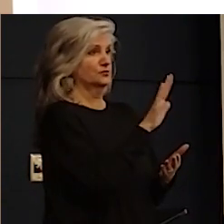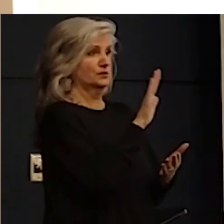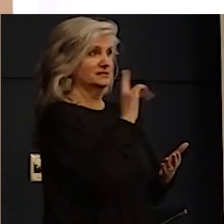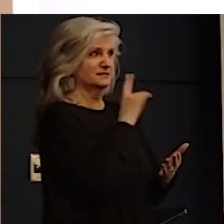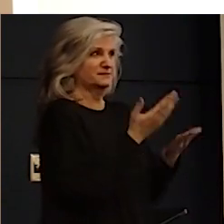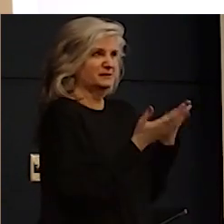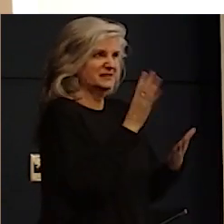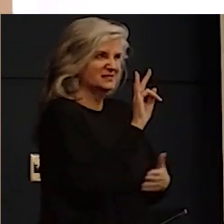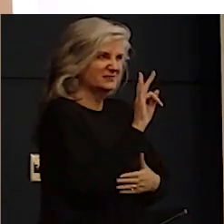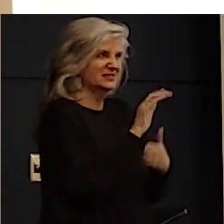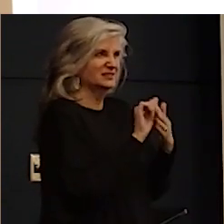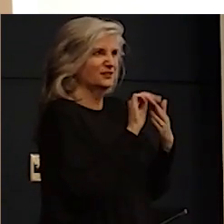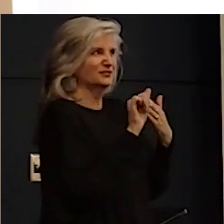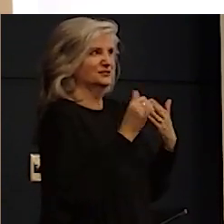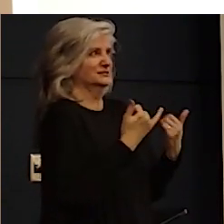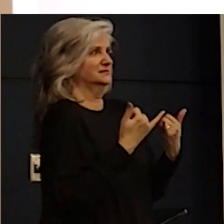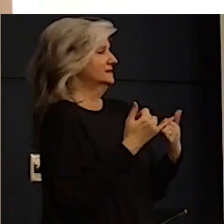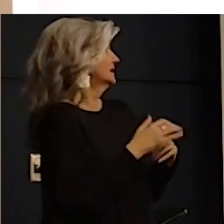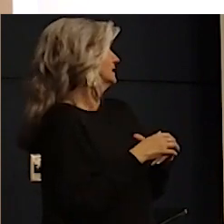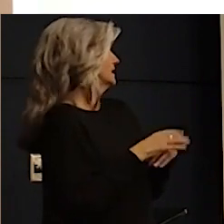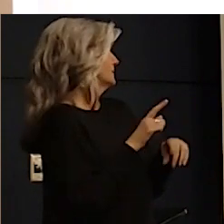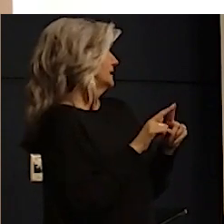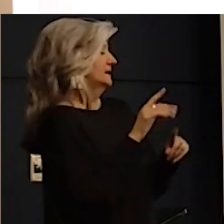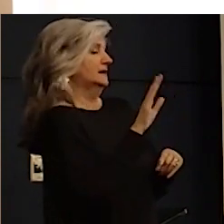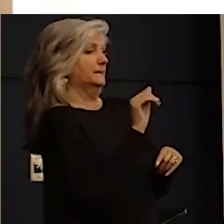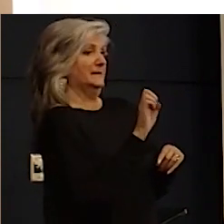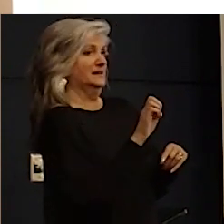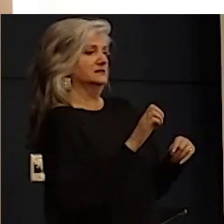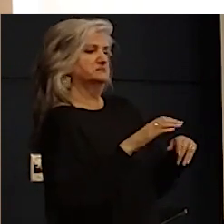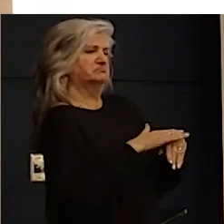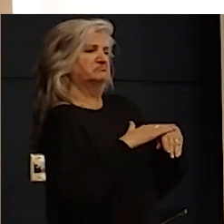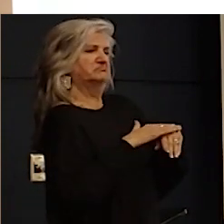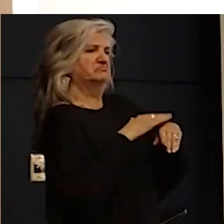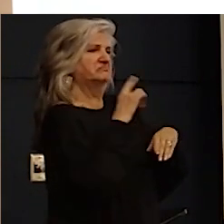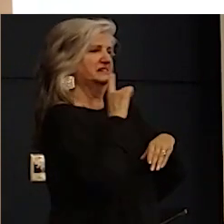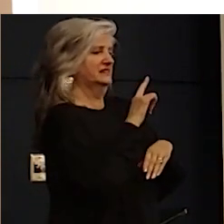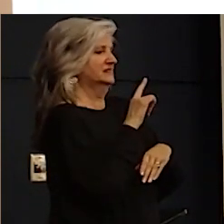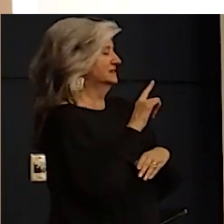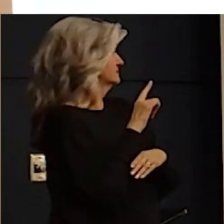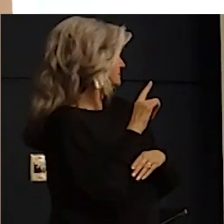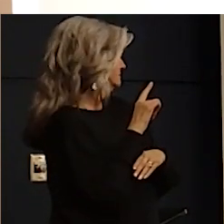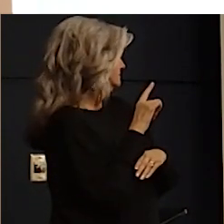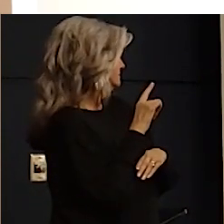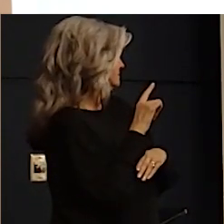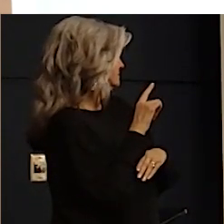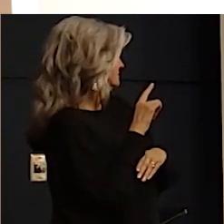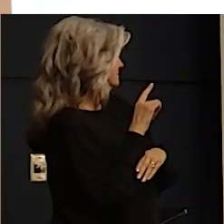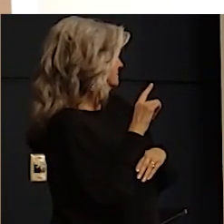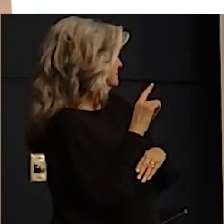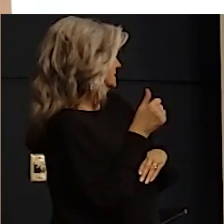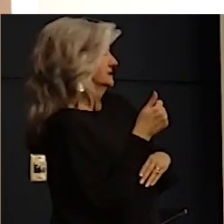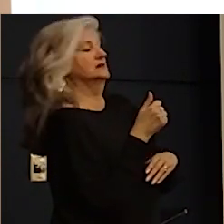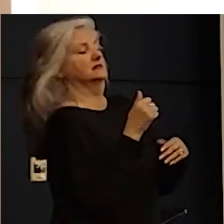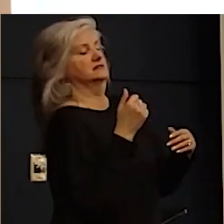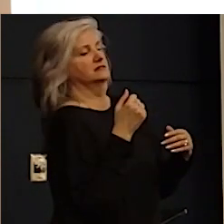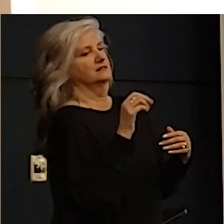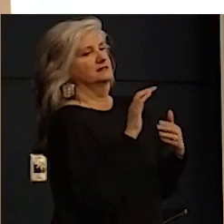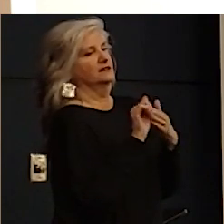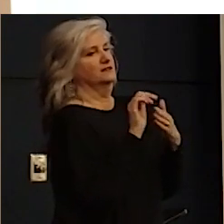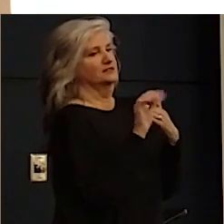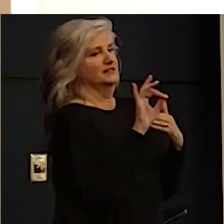about $17 today. But the base charge is $10.84. And they want to more than double that